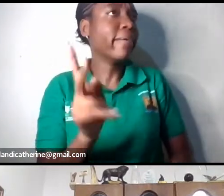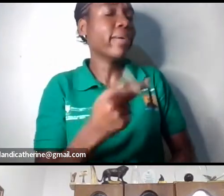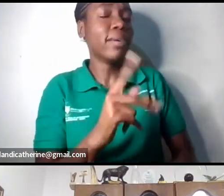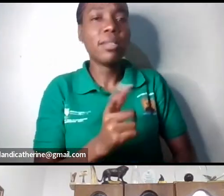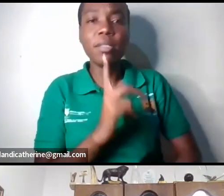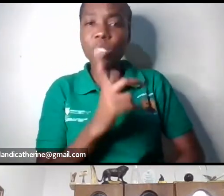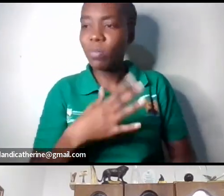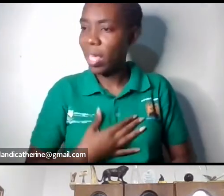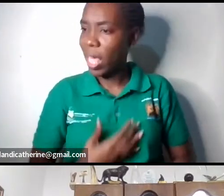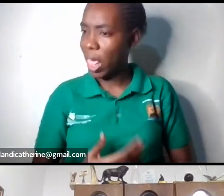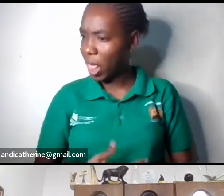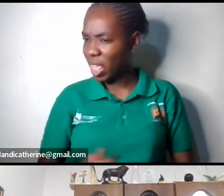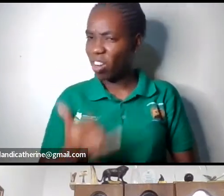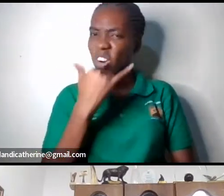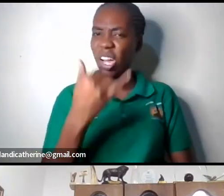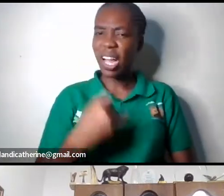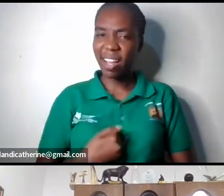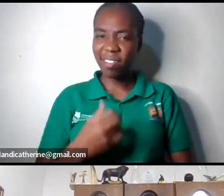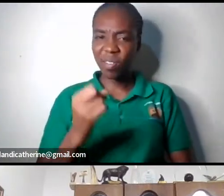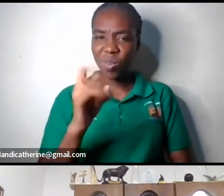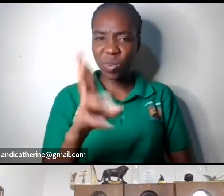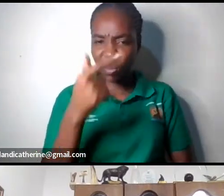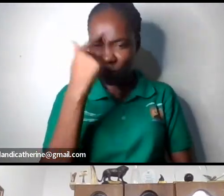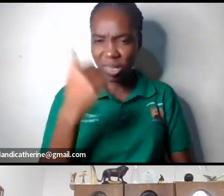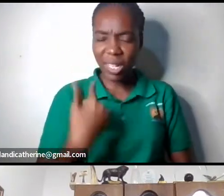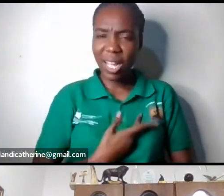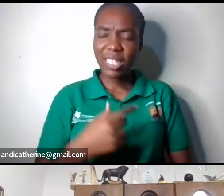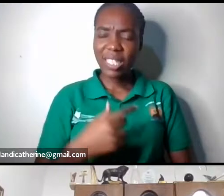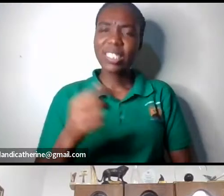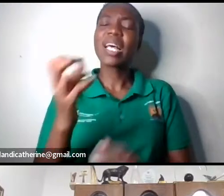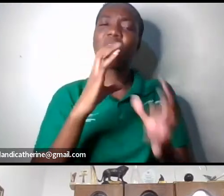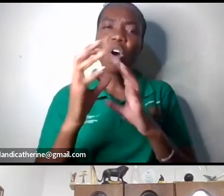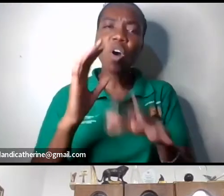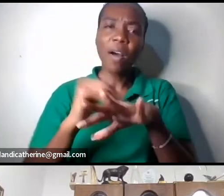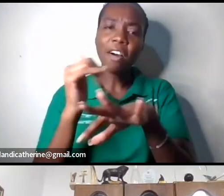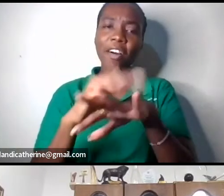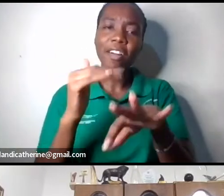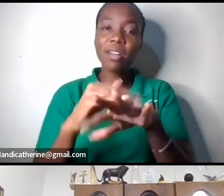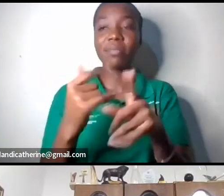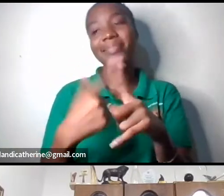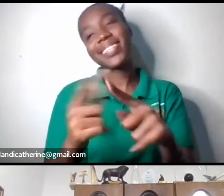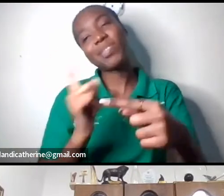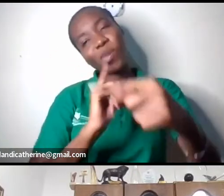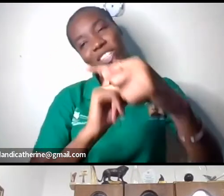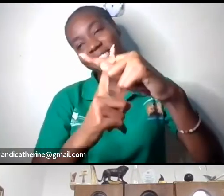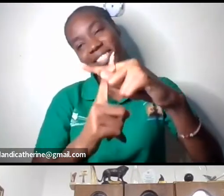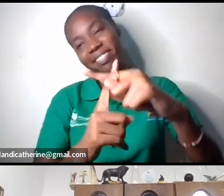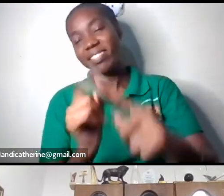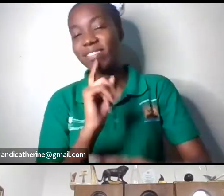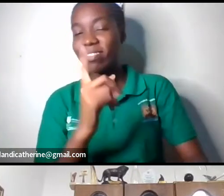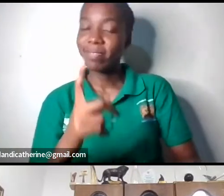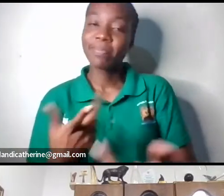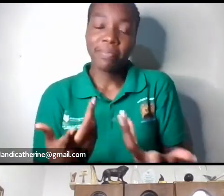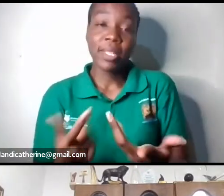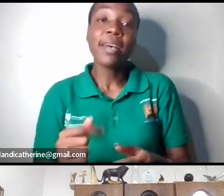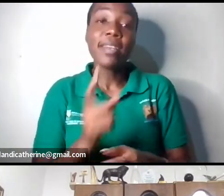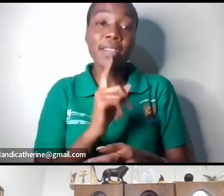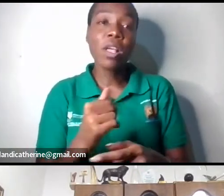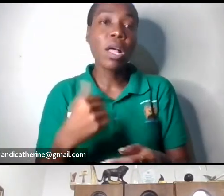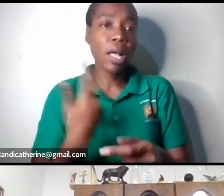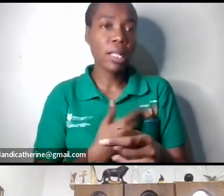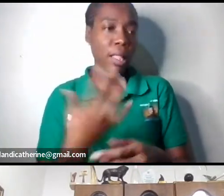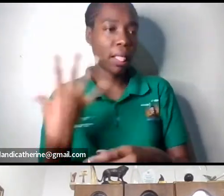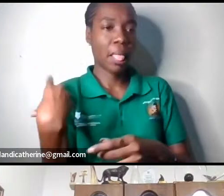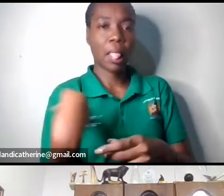Because sometimes we're in the news for all the wrong reasons. But this was a positive for this time. We have Vivo just the other day that was launched